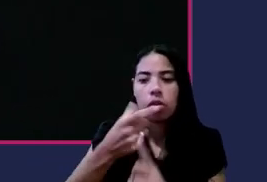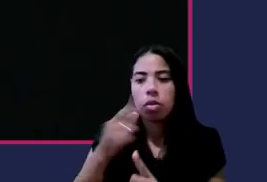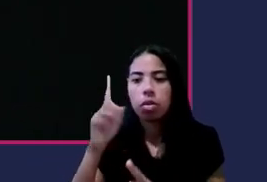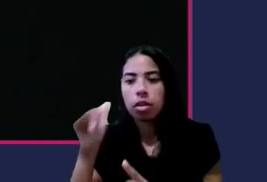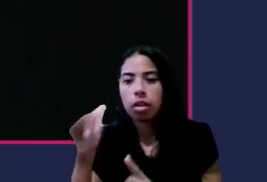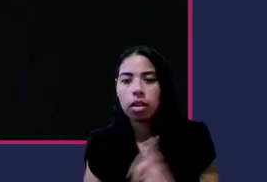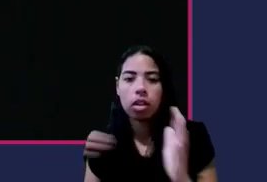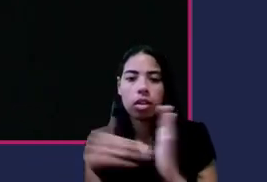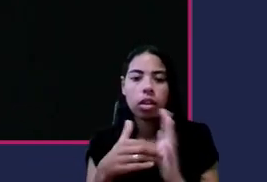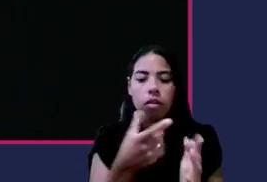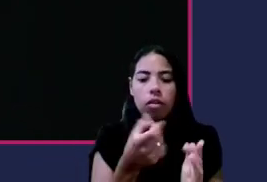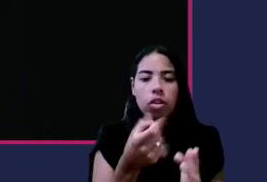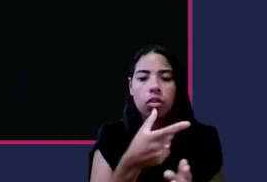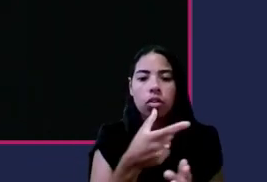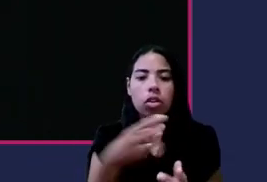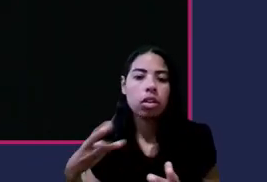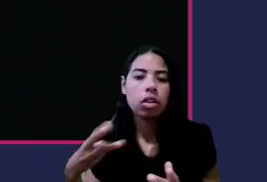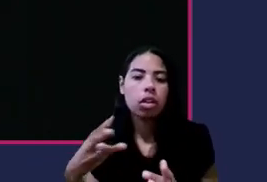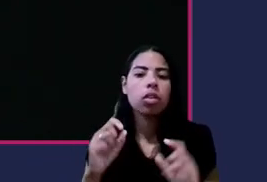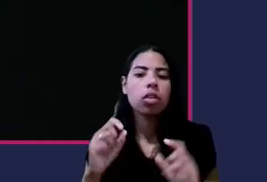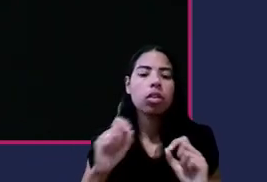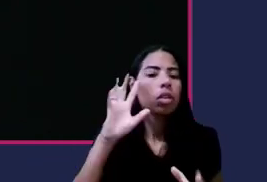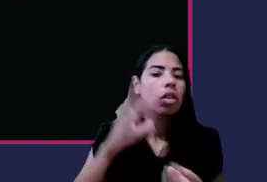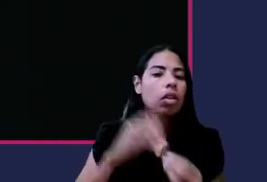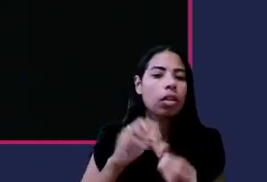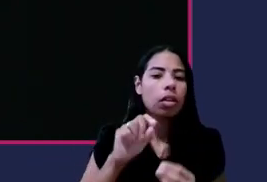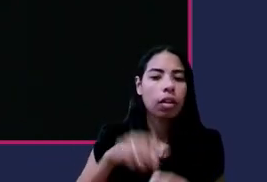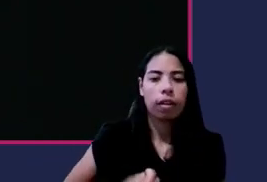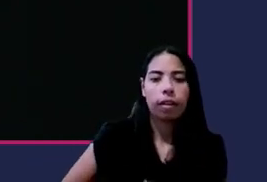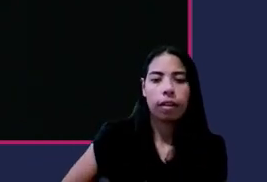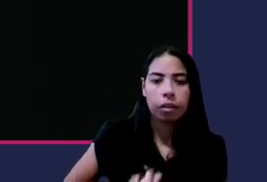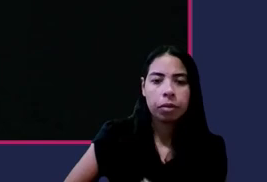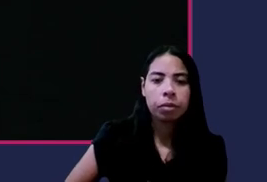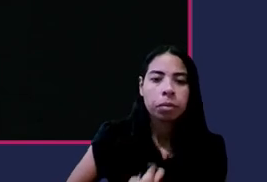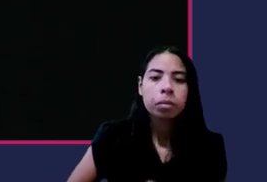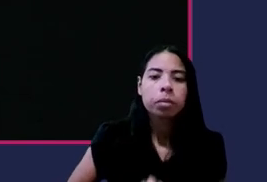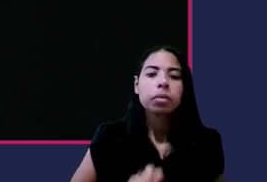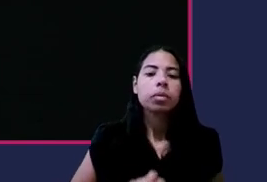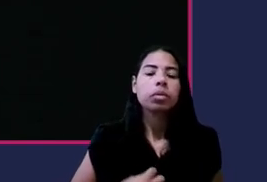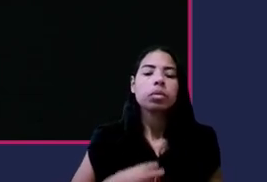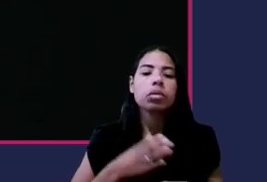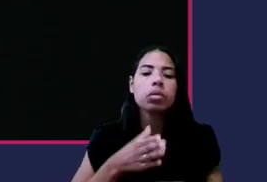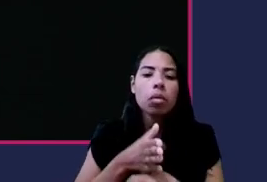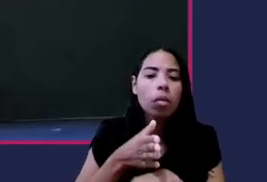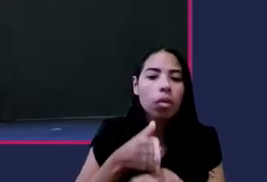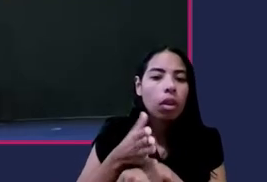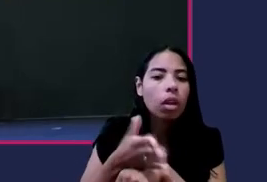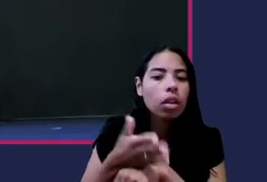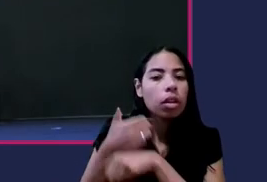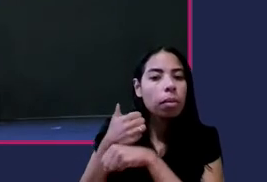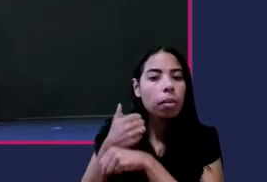disease in 100% from 2017 to 2023. So life is